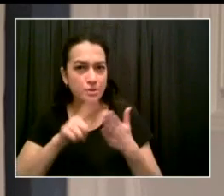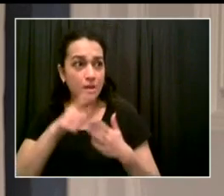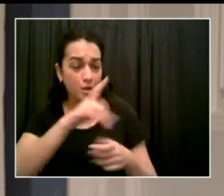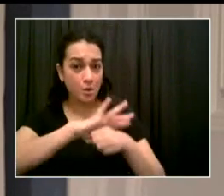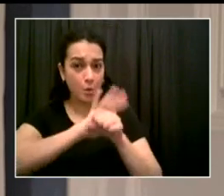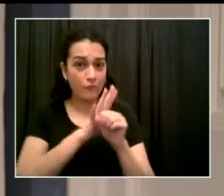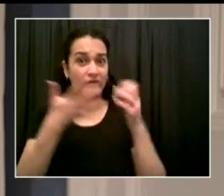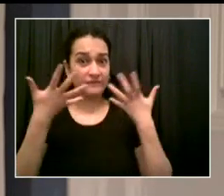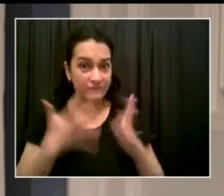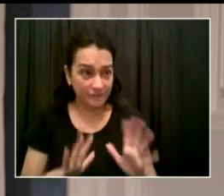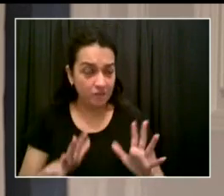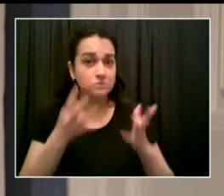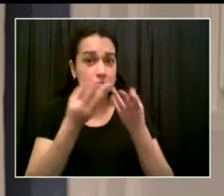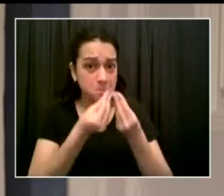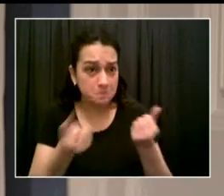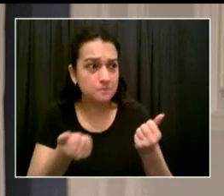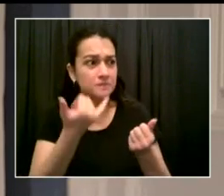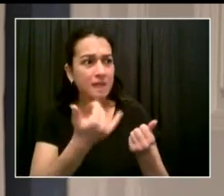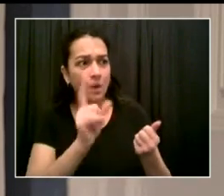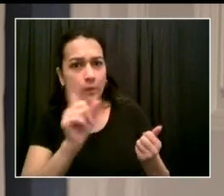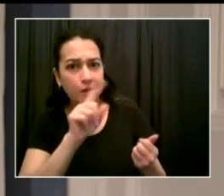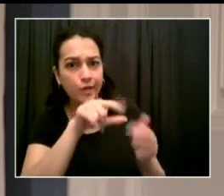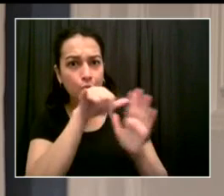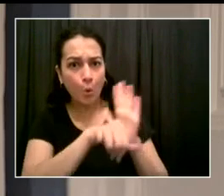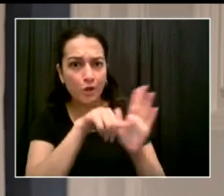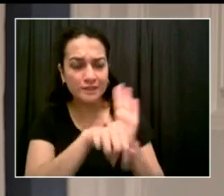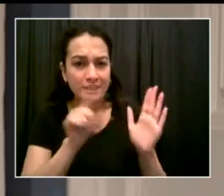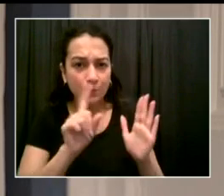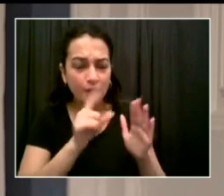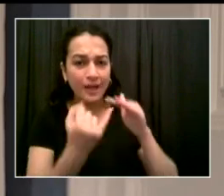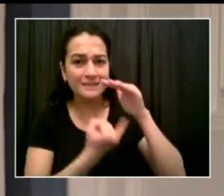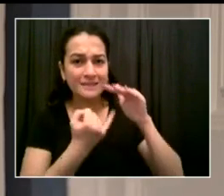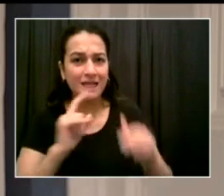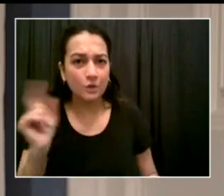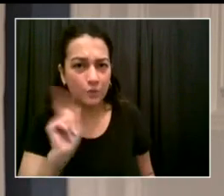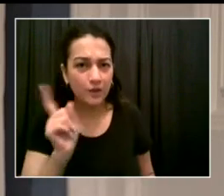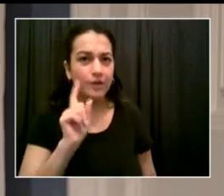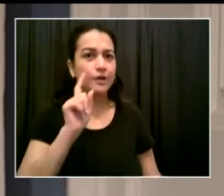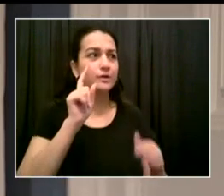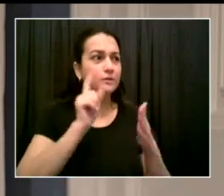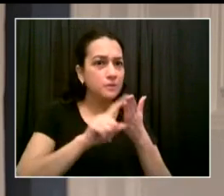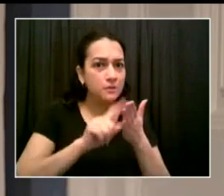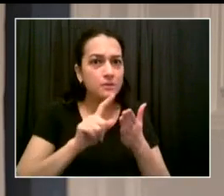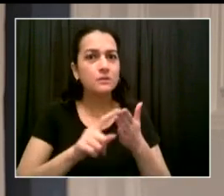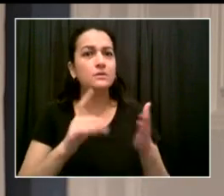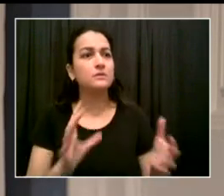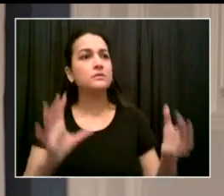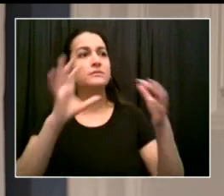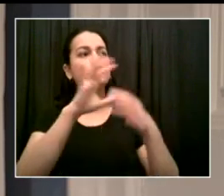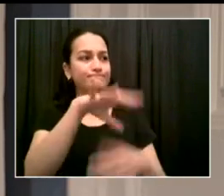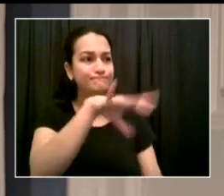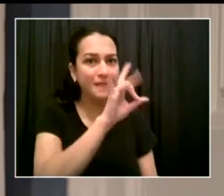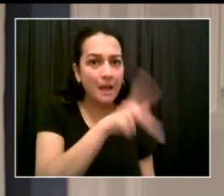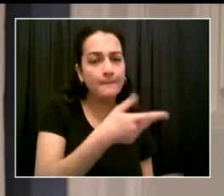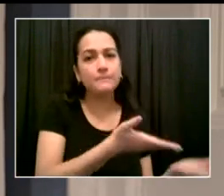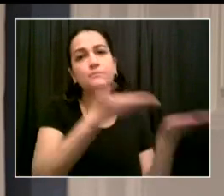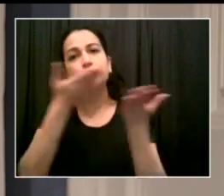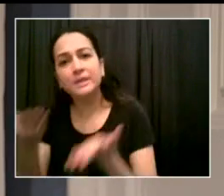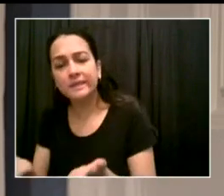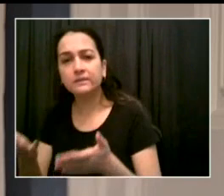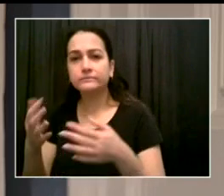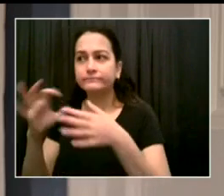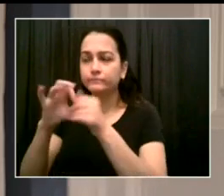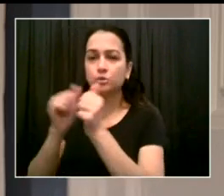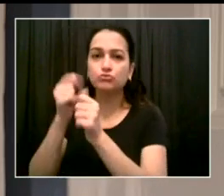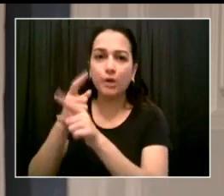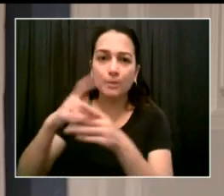their homes, we got their medicines for them, we walked their dogs, we did whatever was necessary so they would not infect others. And